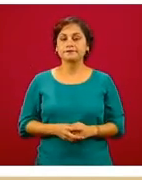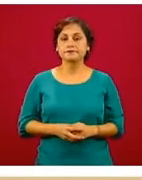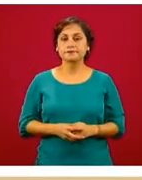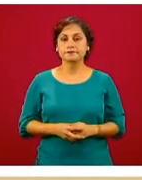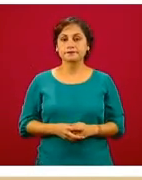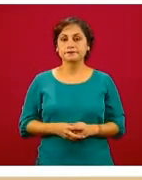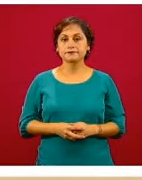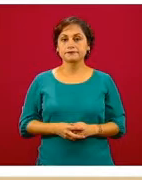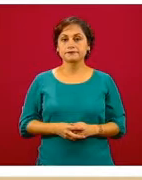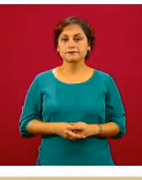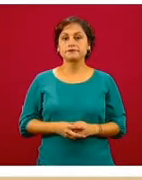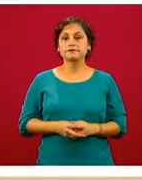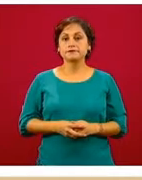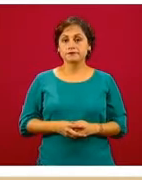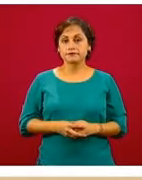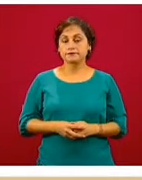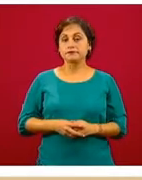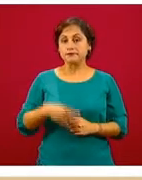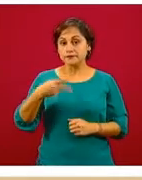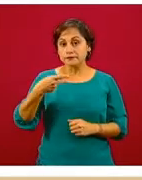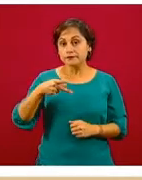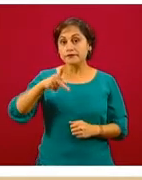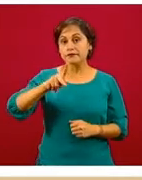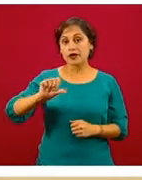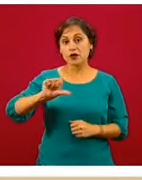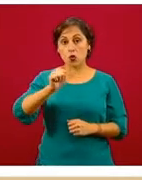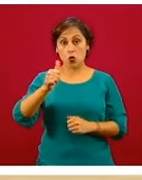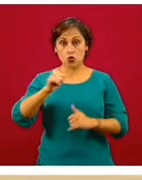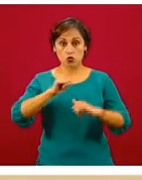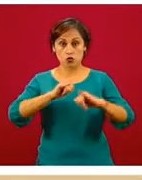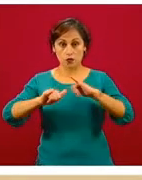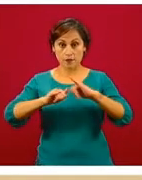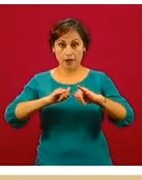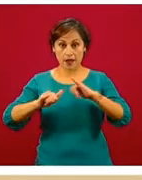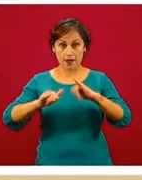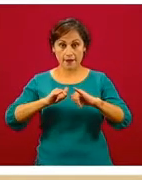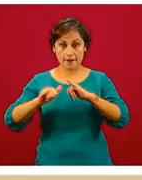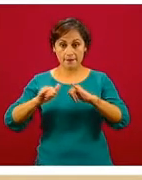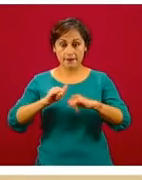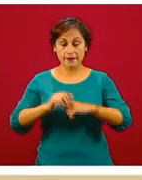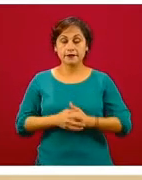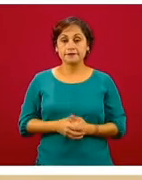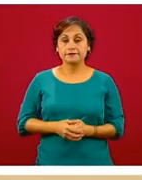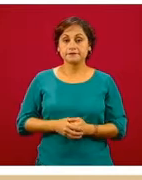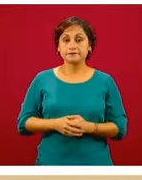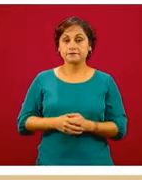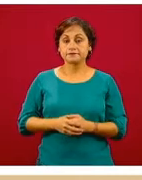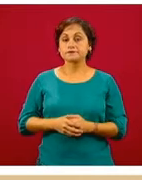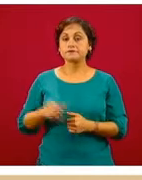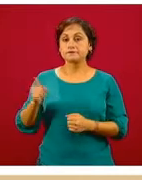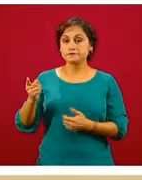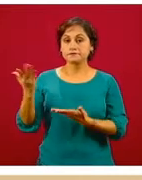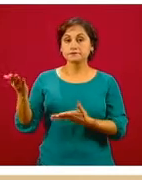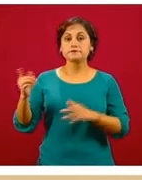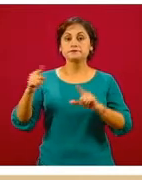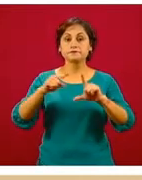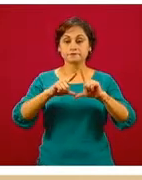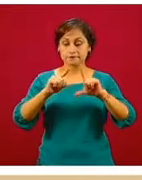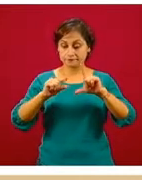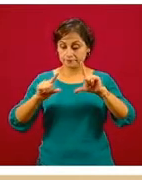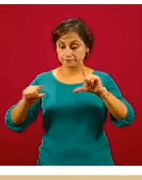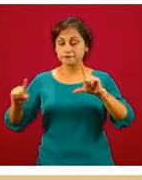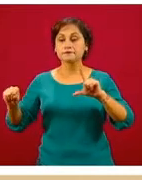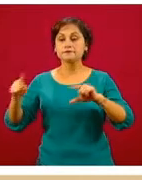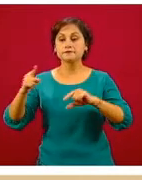And so these are all the categories that have fewer cases. On the next slide, in bar graph form, we can compare